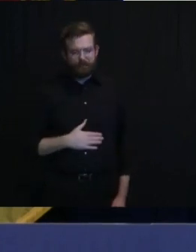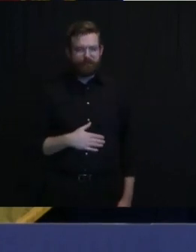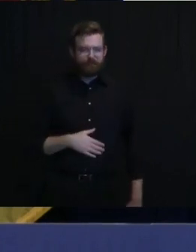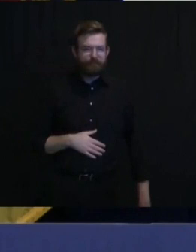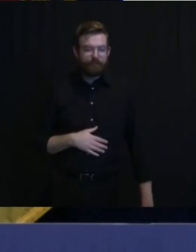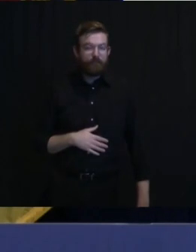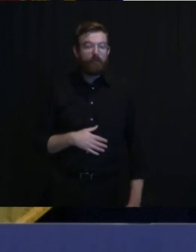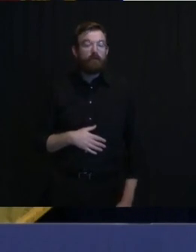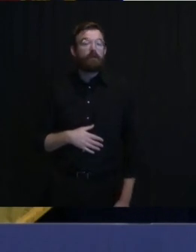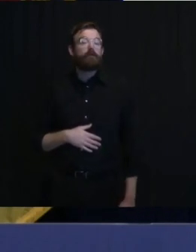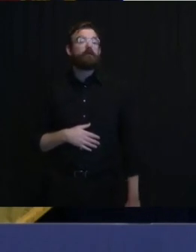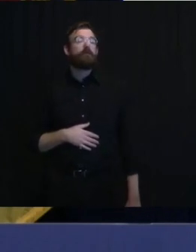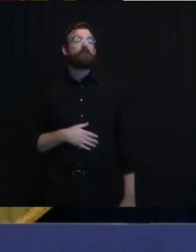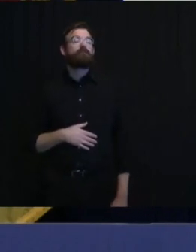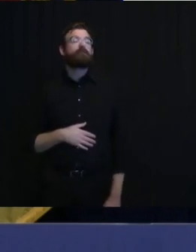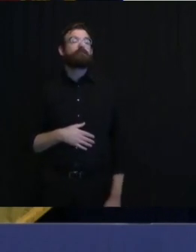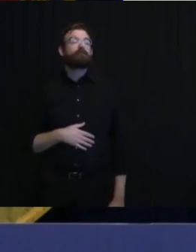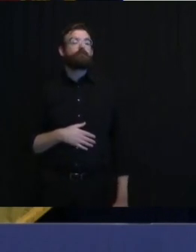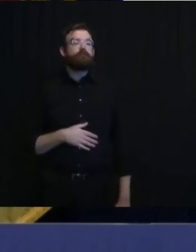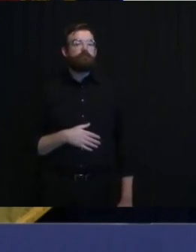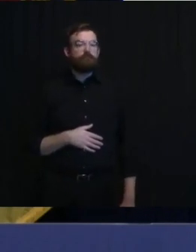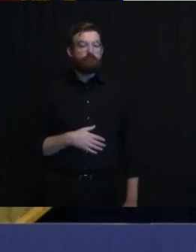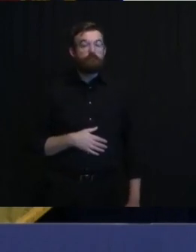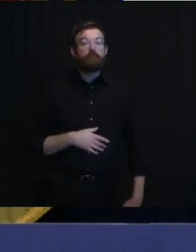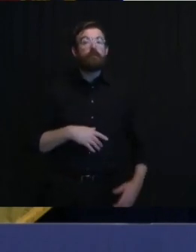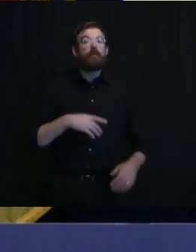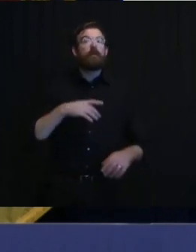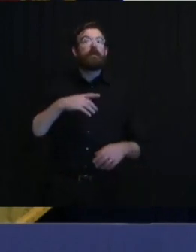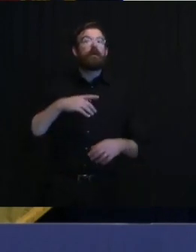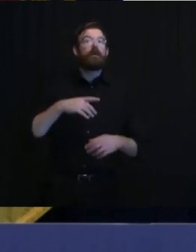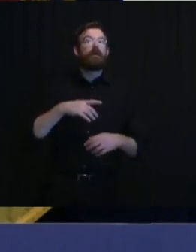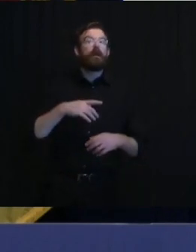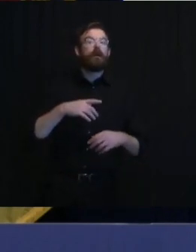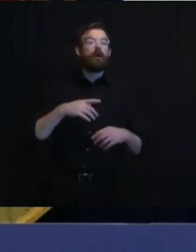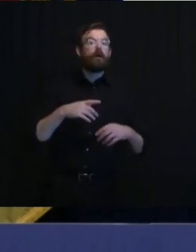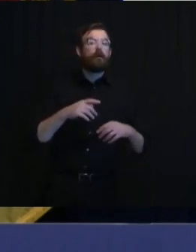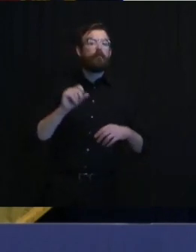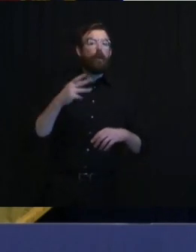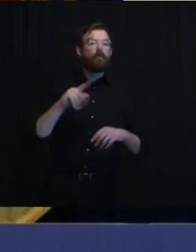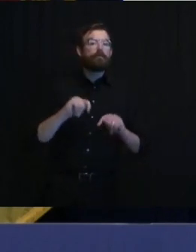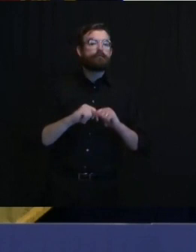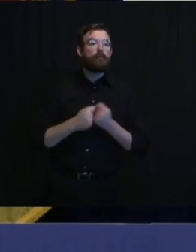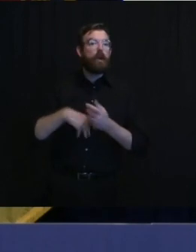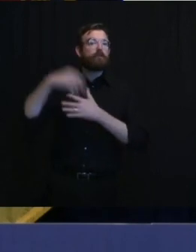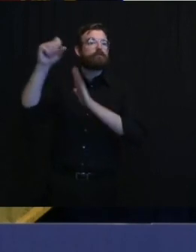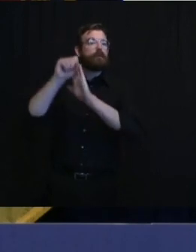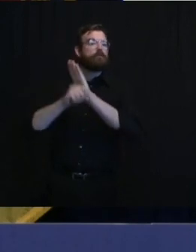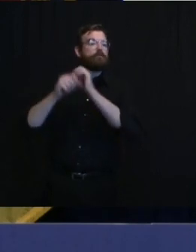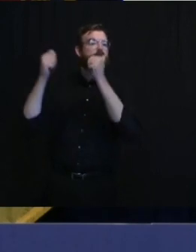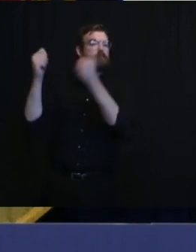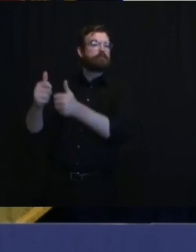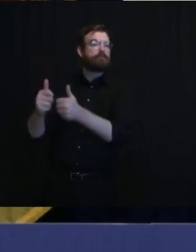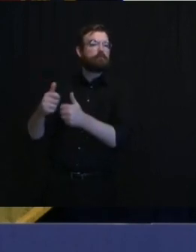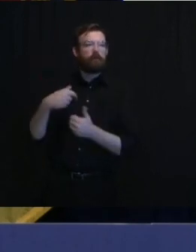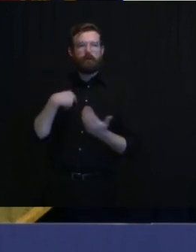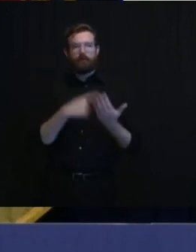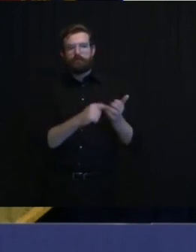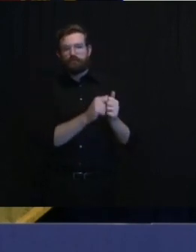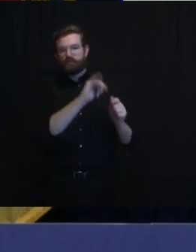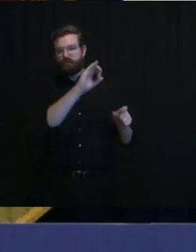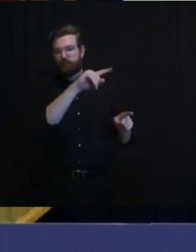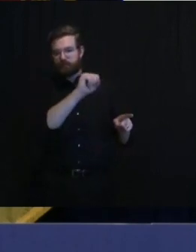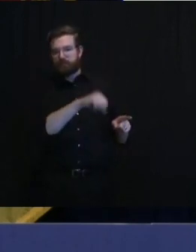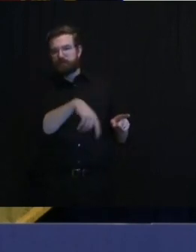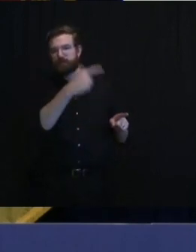Judy will want to make sure that she's happy with this, is that the essential travel is exempted, but we would